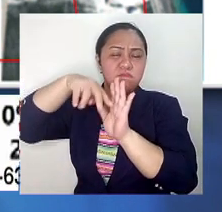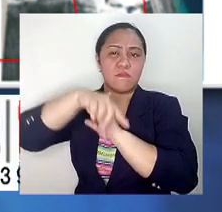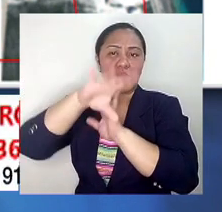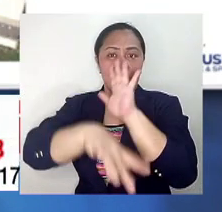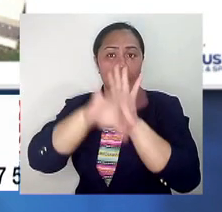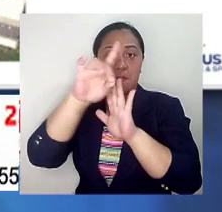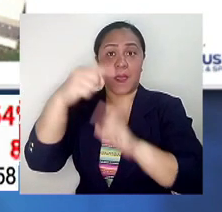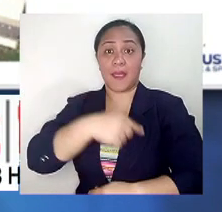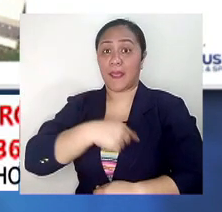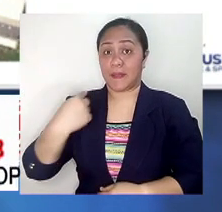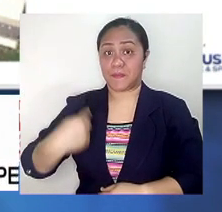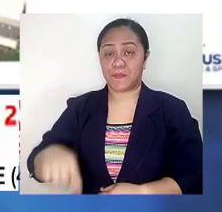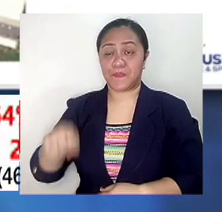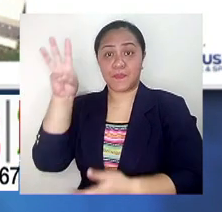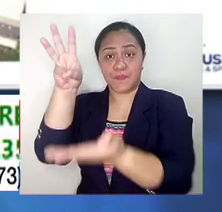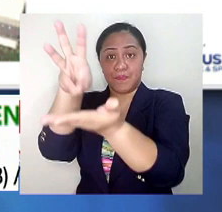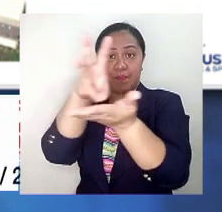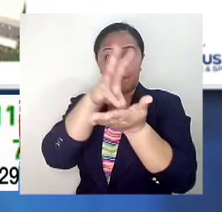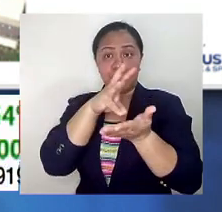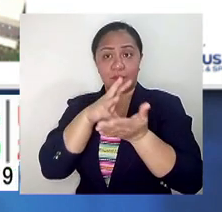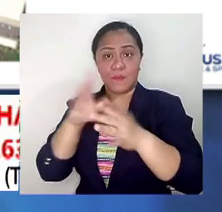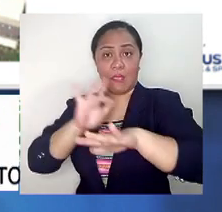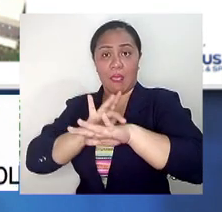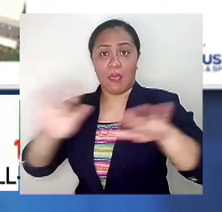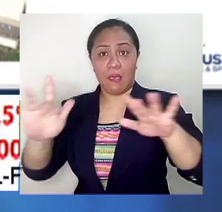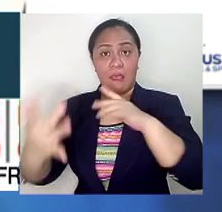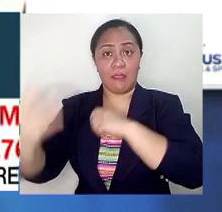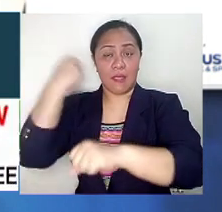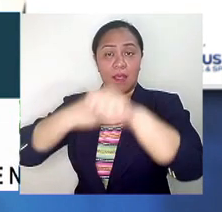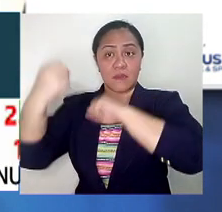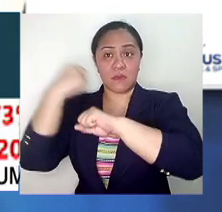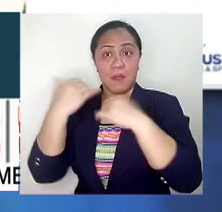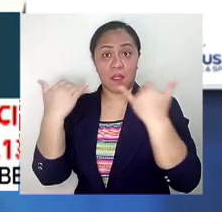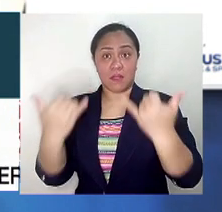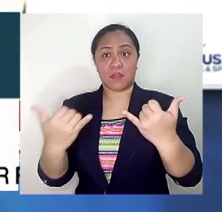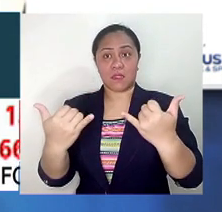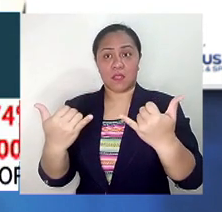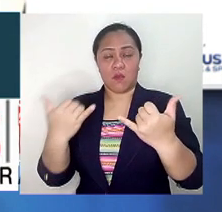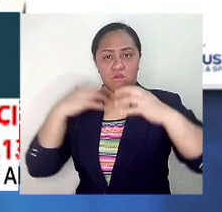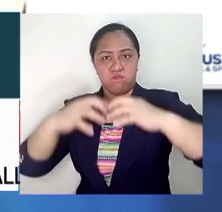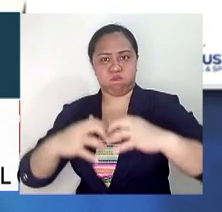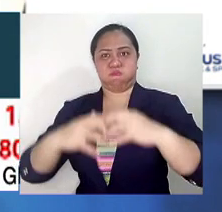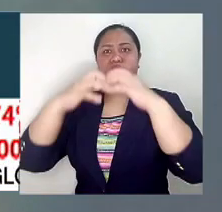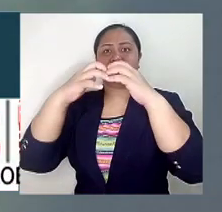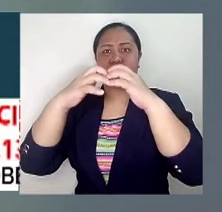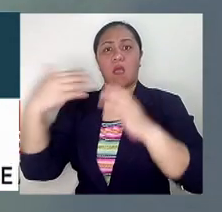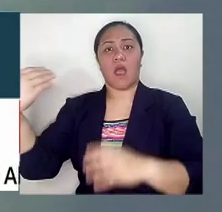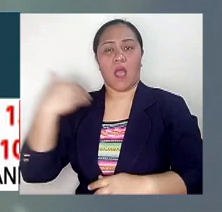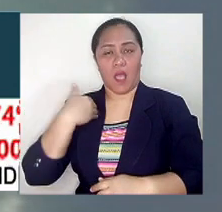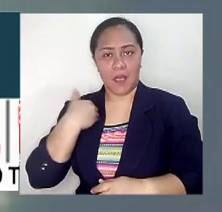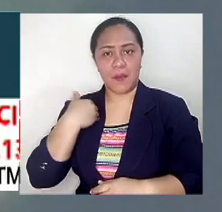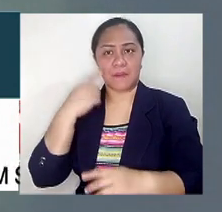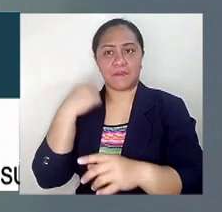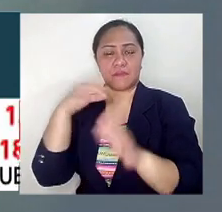of the sites, which appeared to be vacant last year, now appears to have a cylindrical structure. Mischief Reef is the largest among the